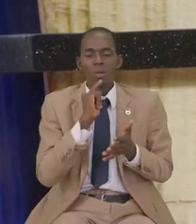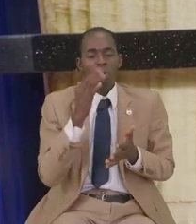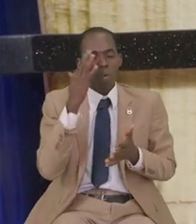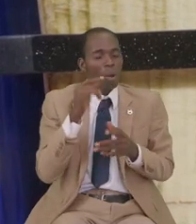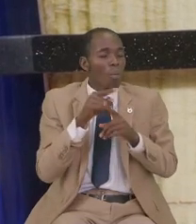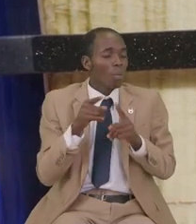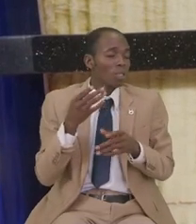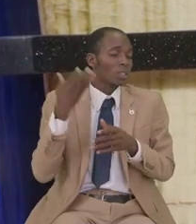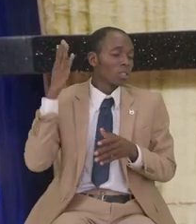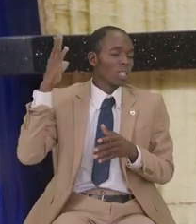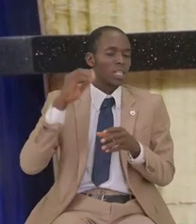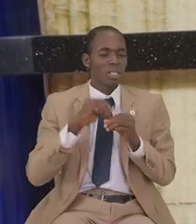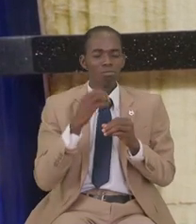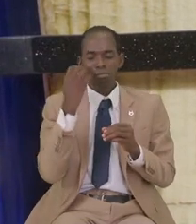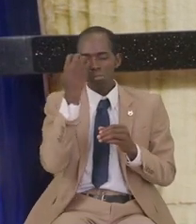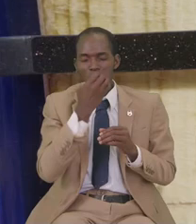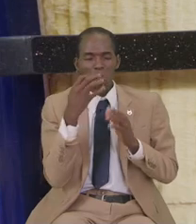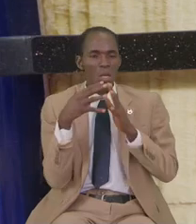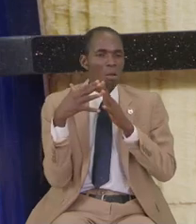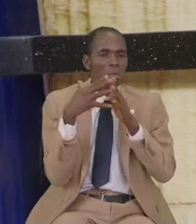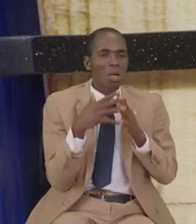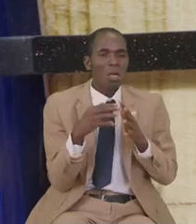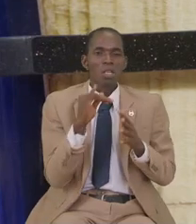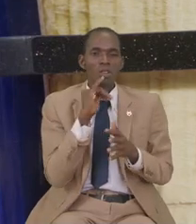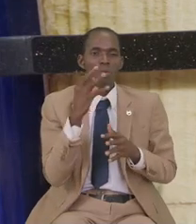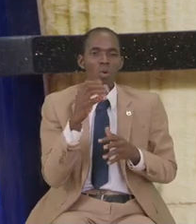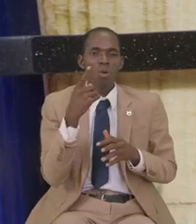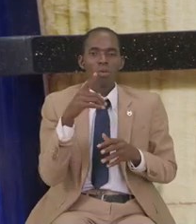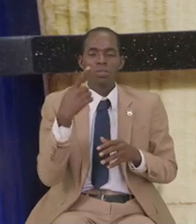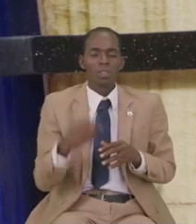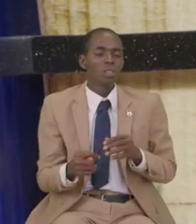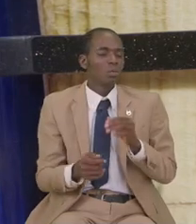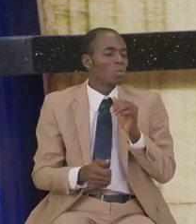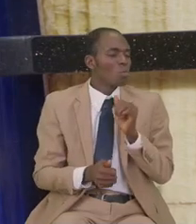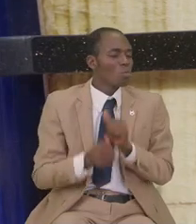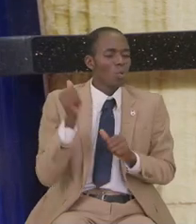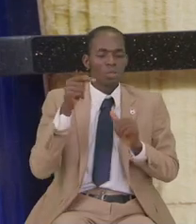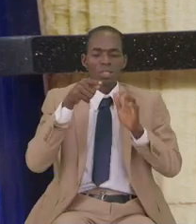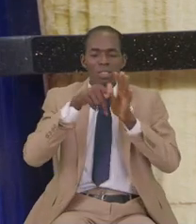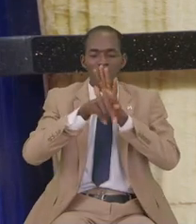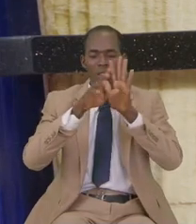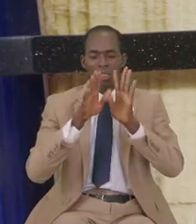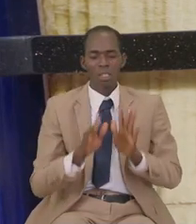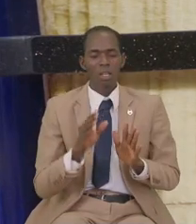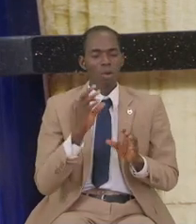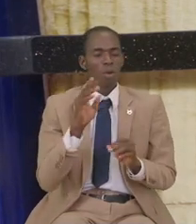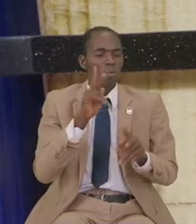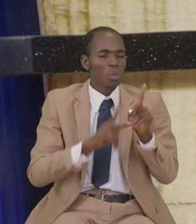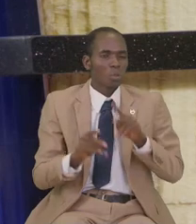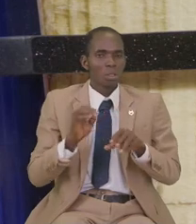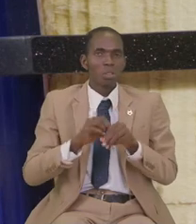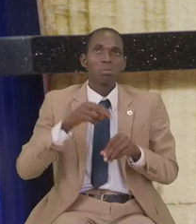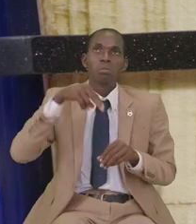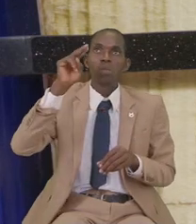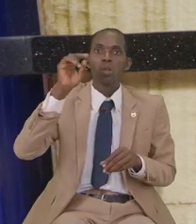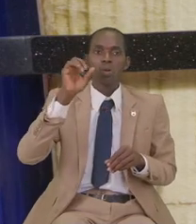there, America, Europe, everywhere, is one of the terrible killers of people, whether in the West or in the South and in the